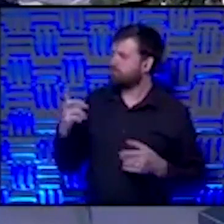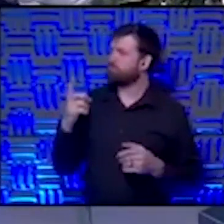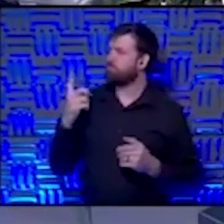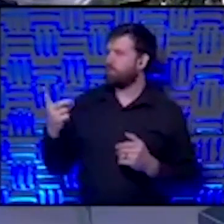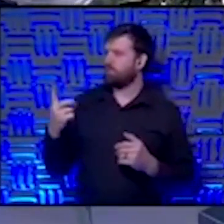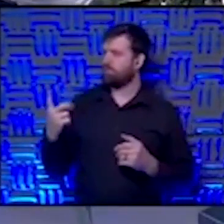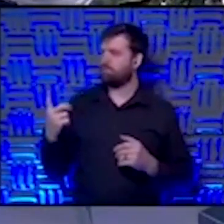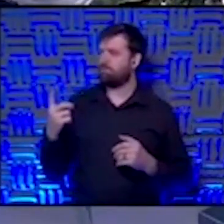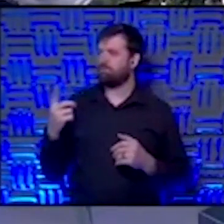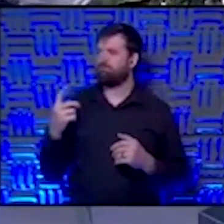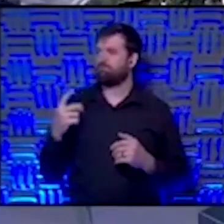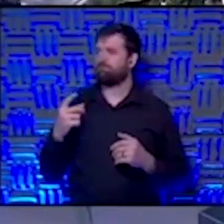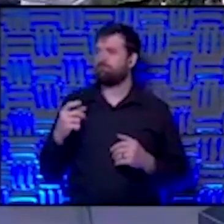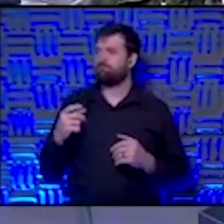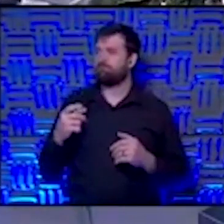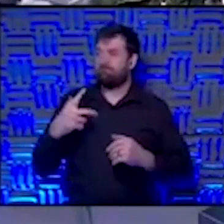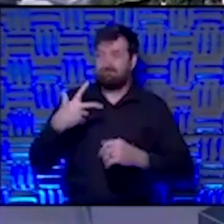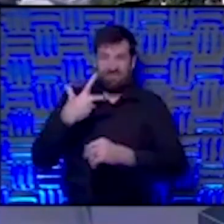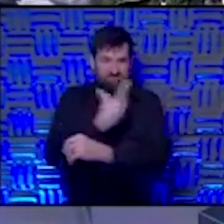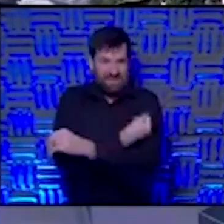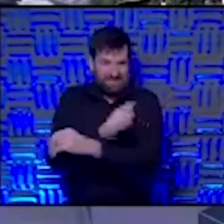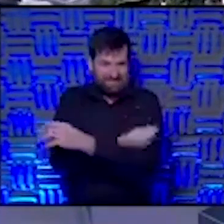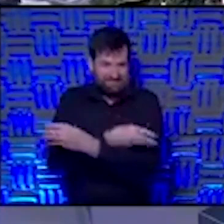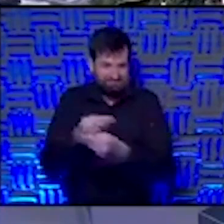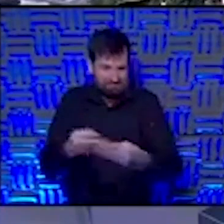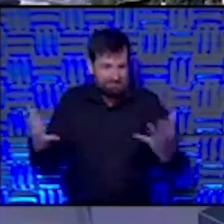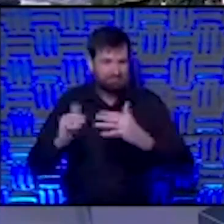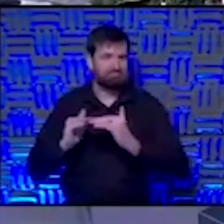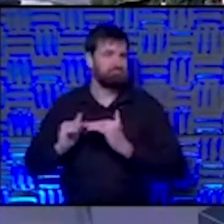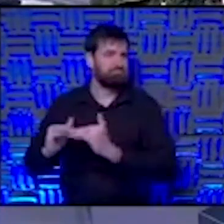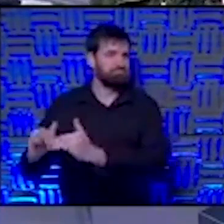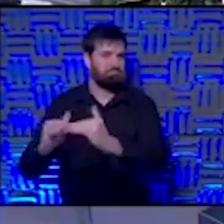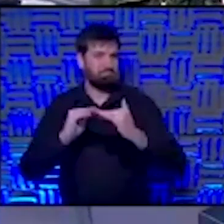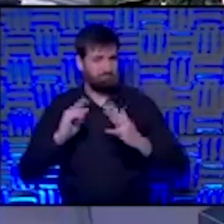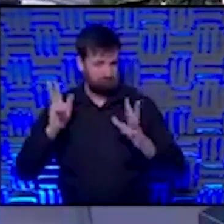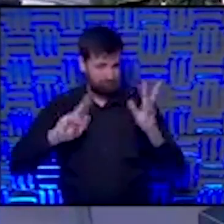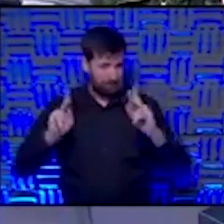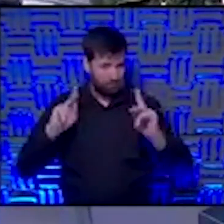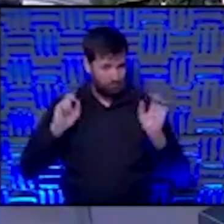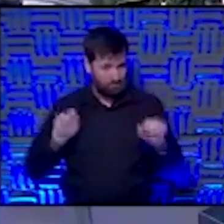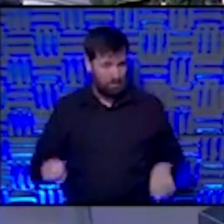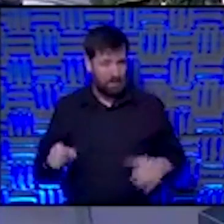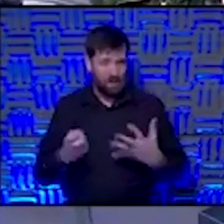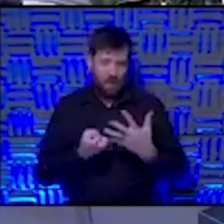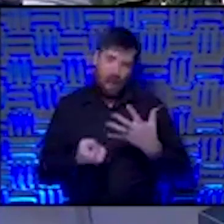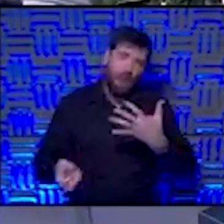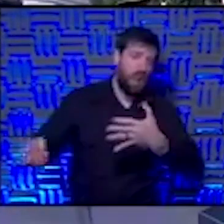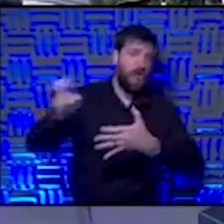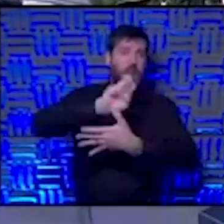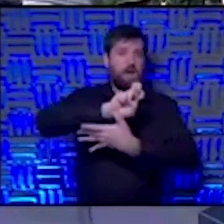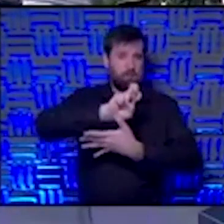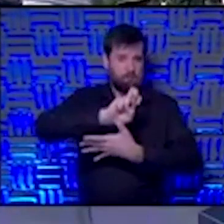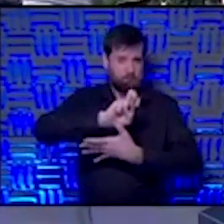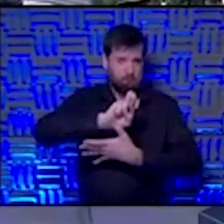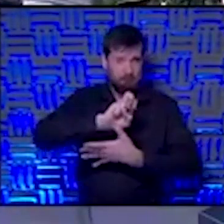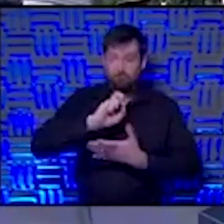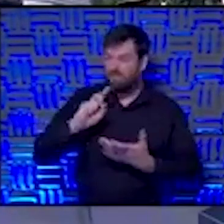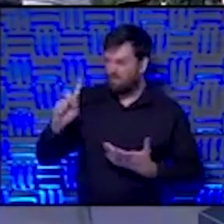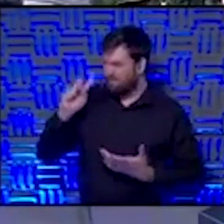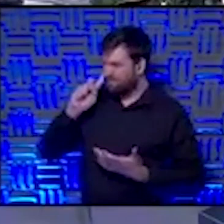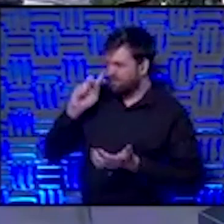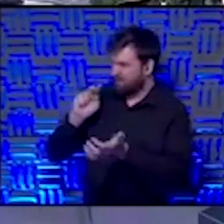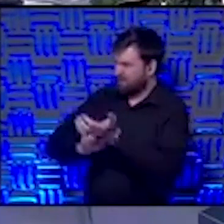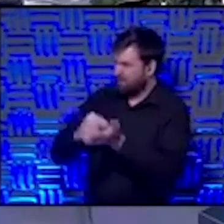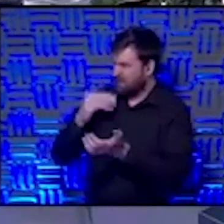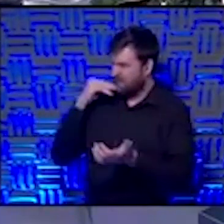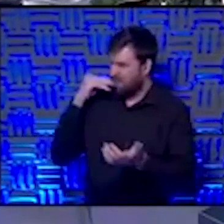the equitability of vaccine distribution and whether people should be able to jump in line. I think when we think about our nursing home folks,